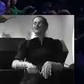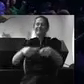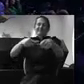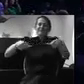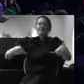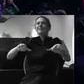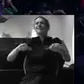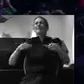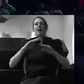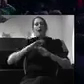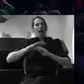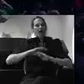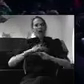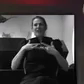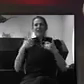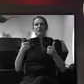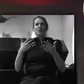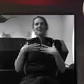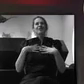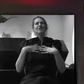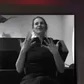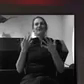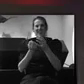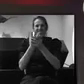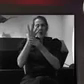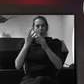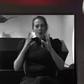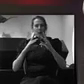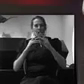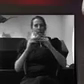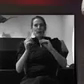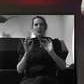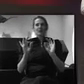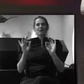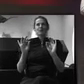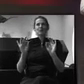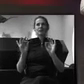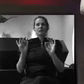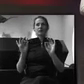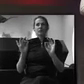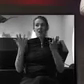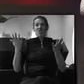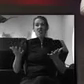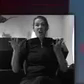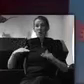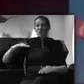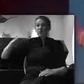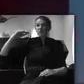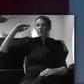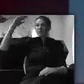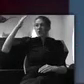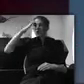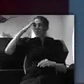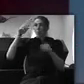totally new pink skin appeared. By now, you know that it was not mommy's plaster that healed that wound. It was